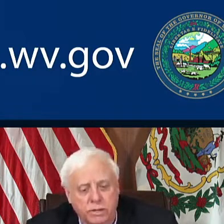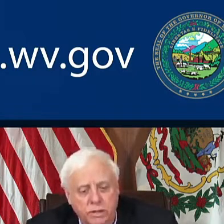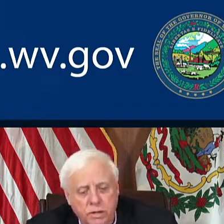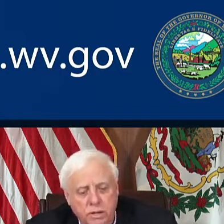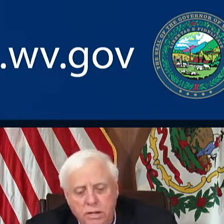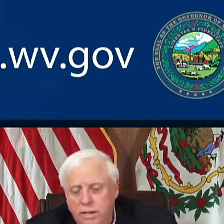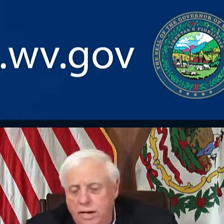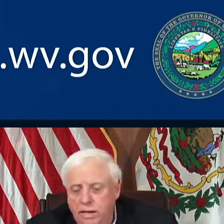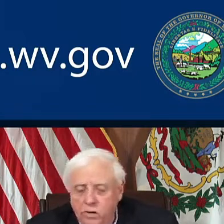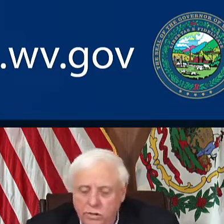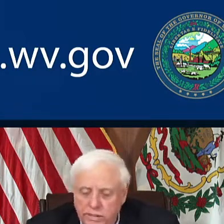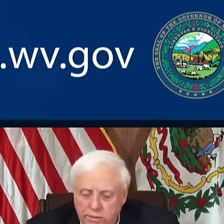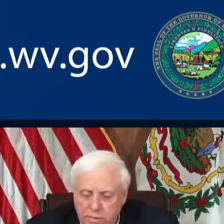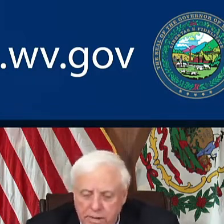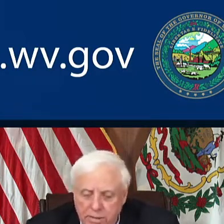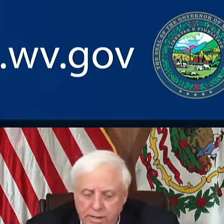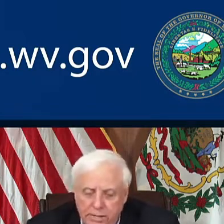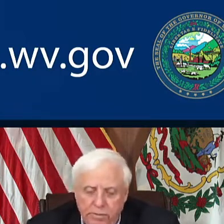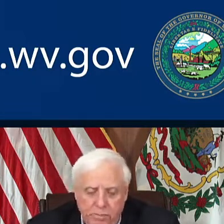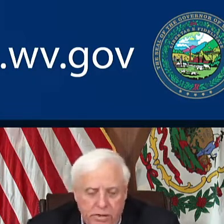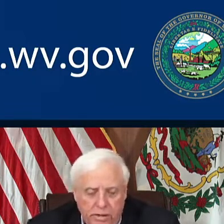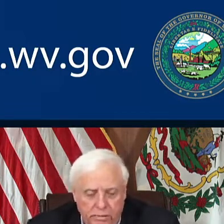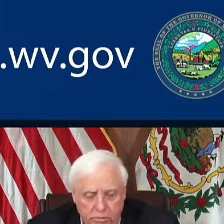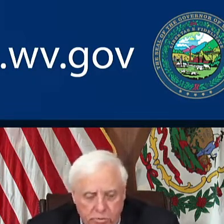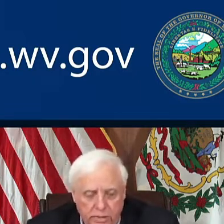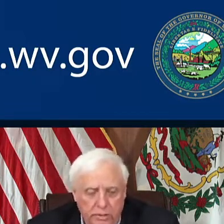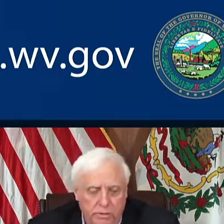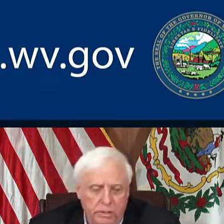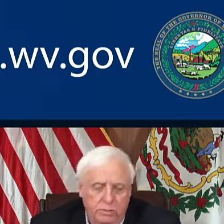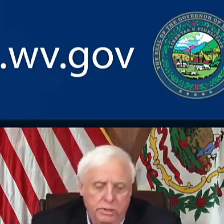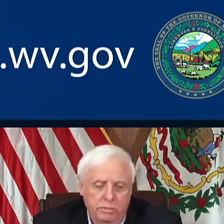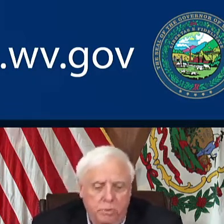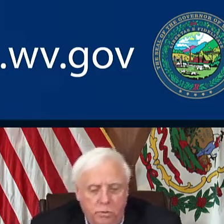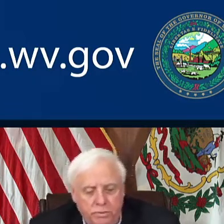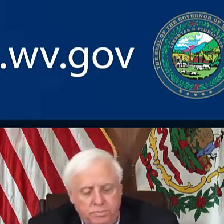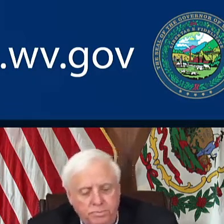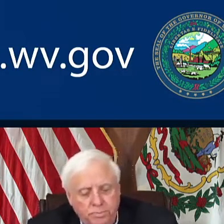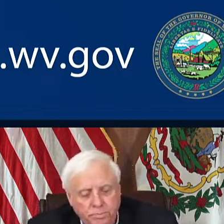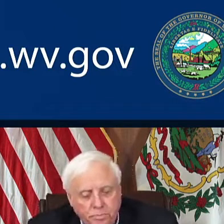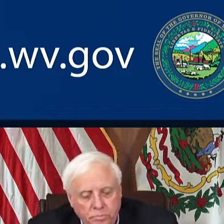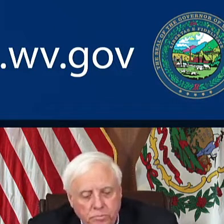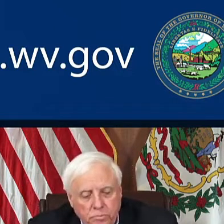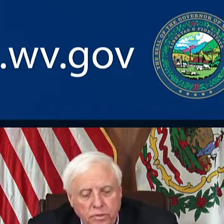us. I encourage everybody about giving blood. Really, really, really important.